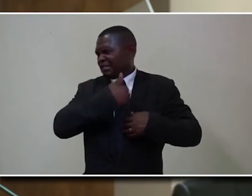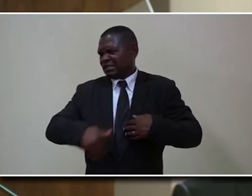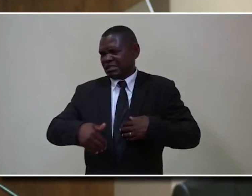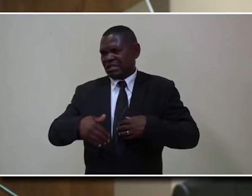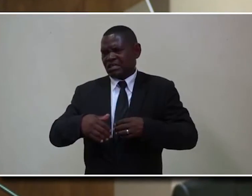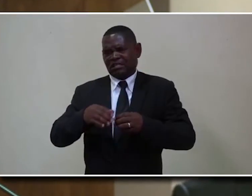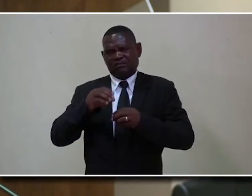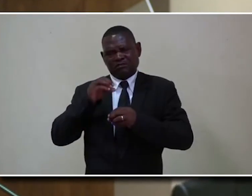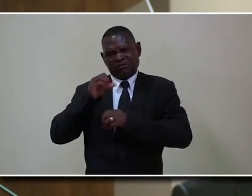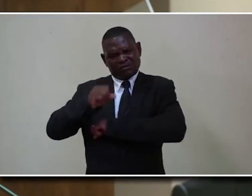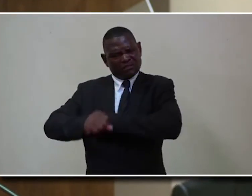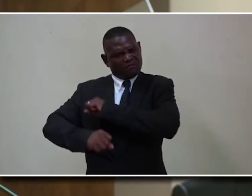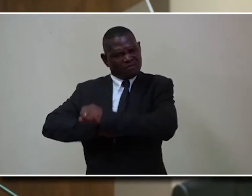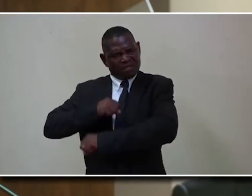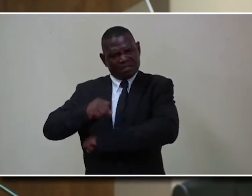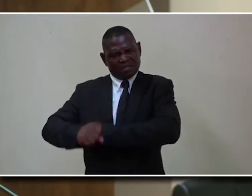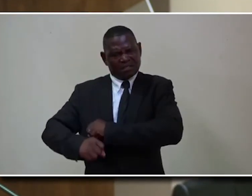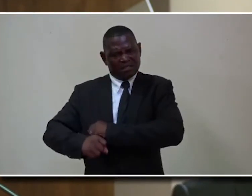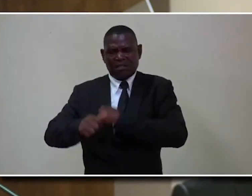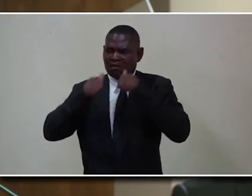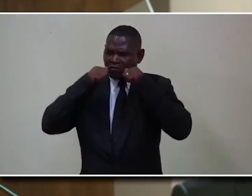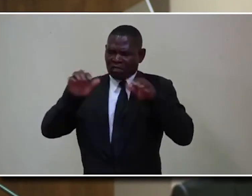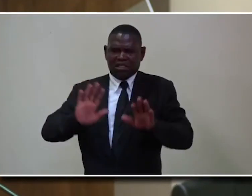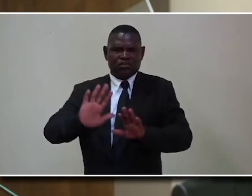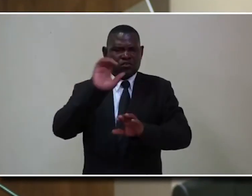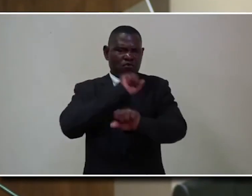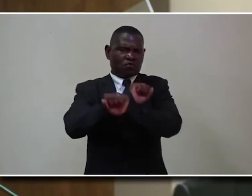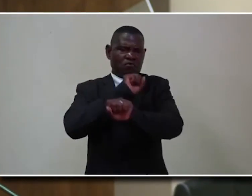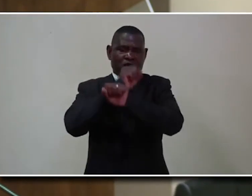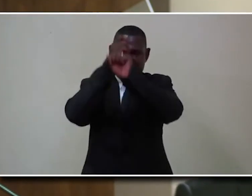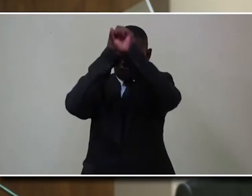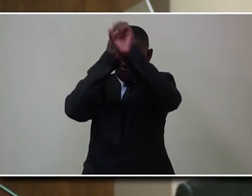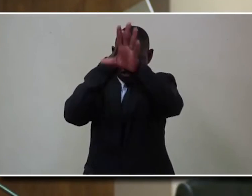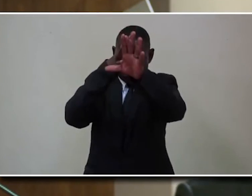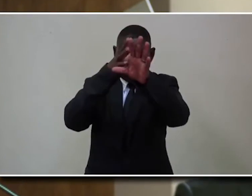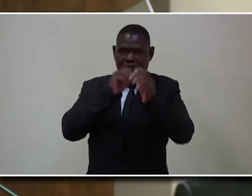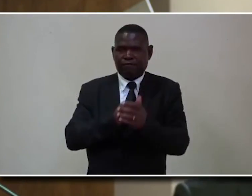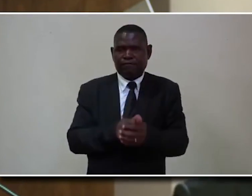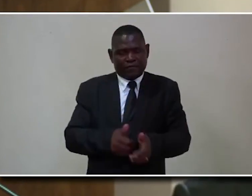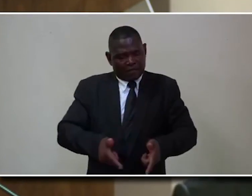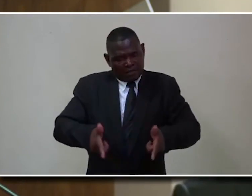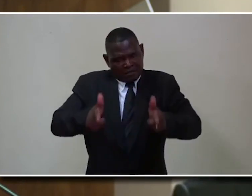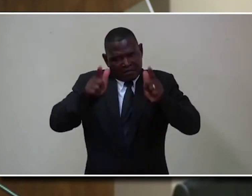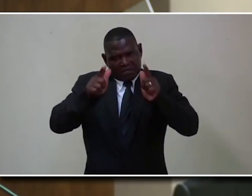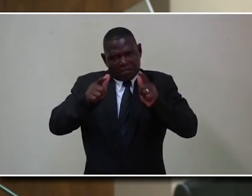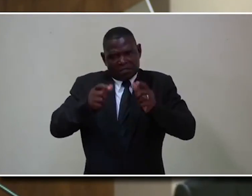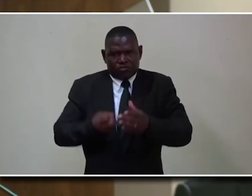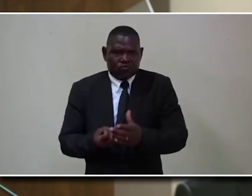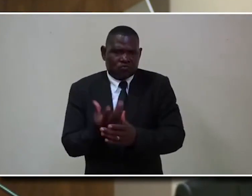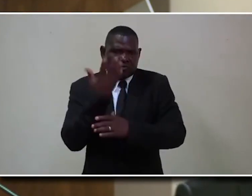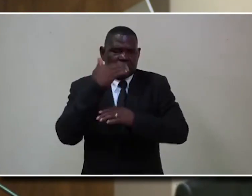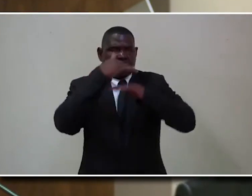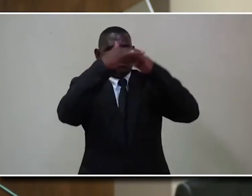omwe akumana ndi mavuto siyana siyana. And bless your work, Father. Na darisa nchito yanu atate. Let it grow to reach the level that you